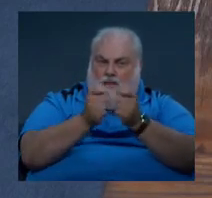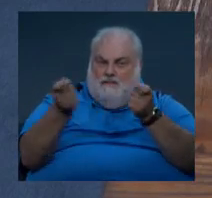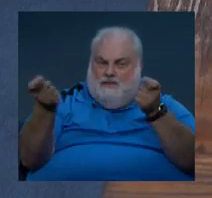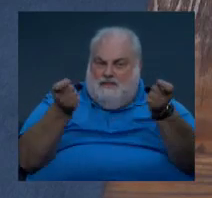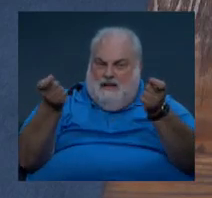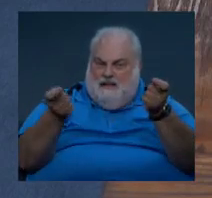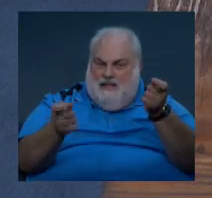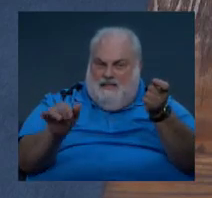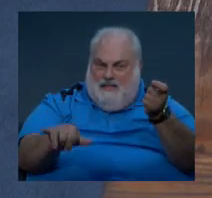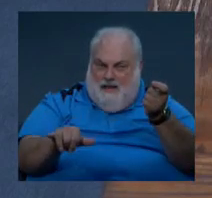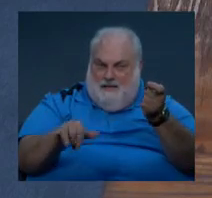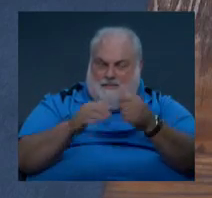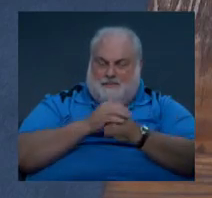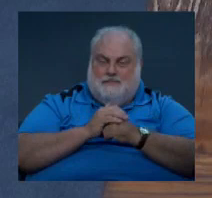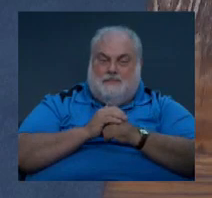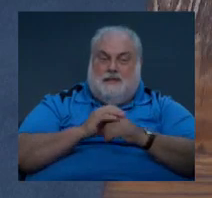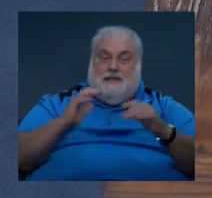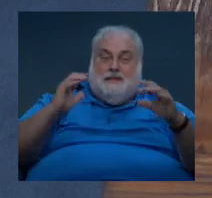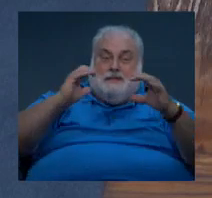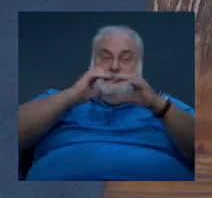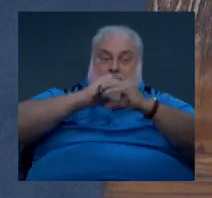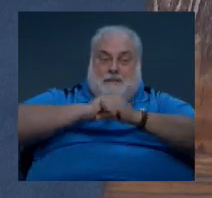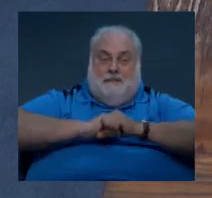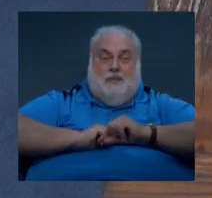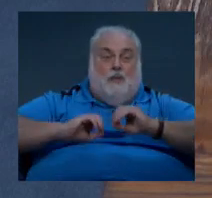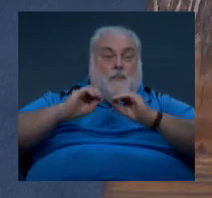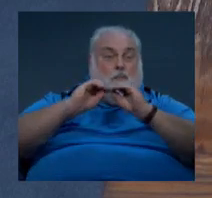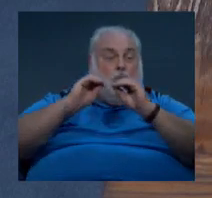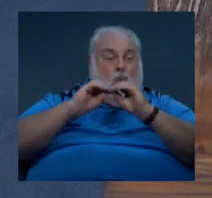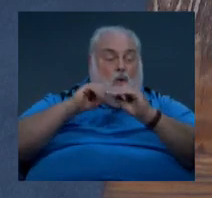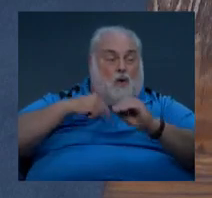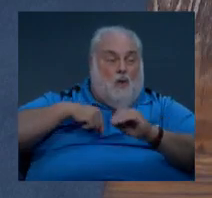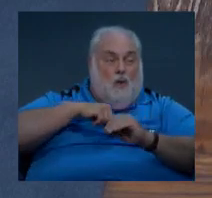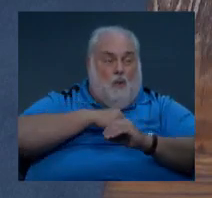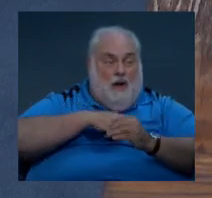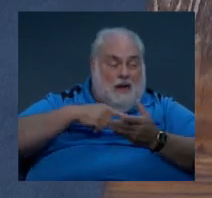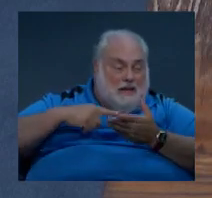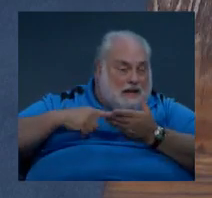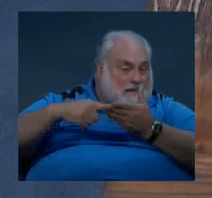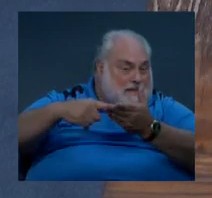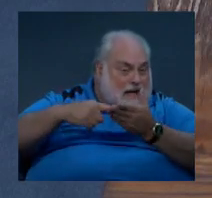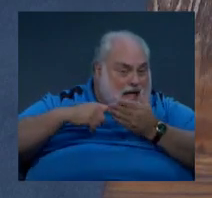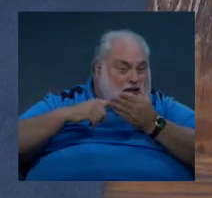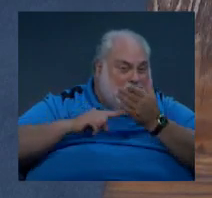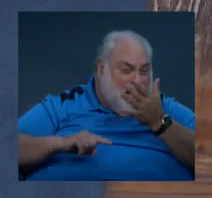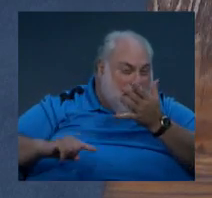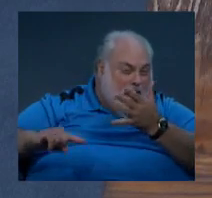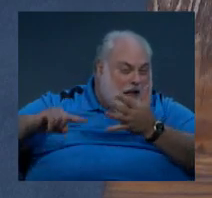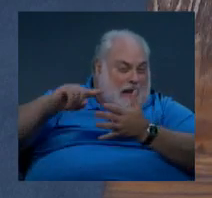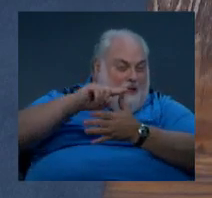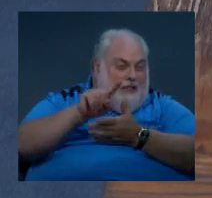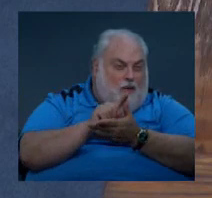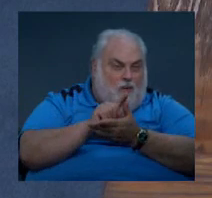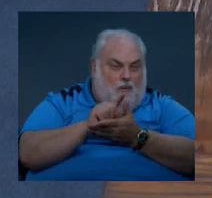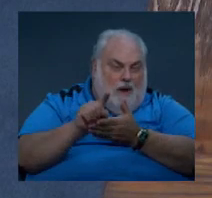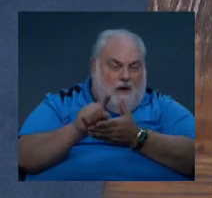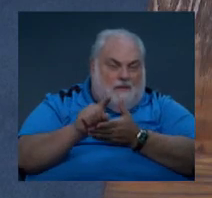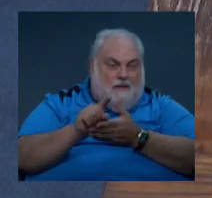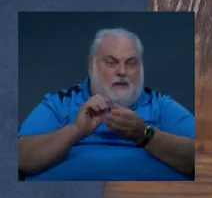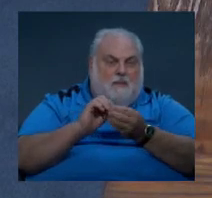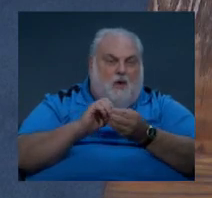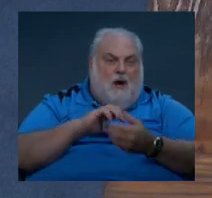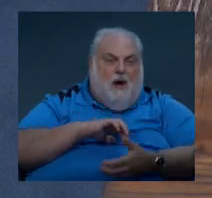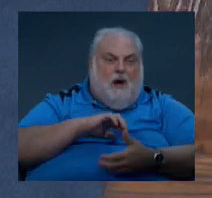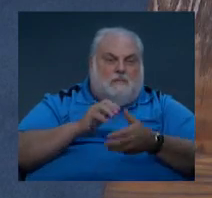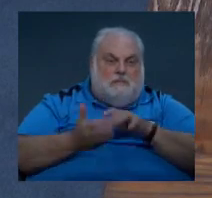all that. In closing, the more that we discuss and go through weeks of this, the more unsettling